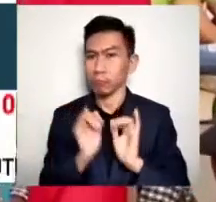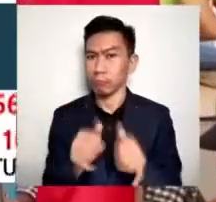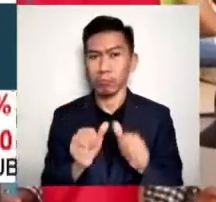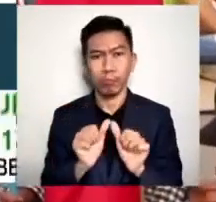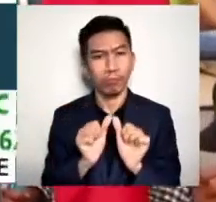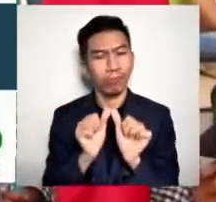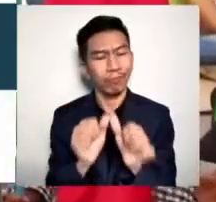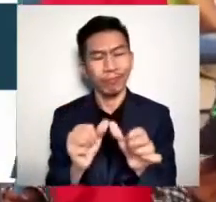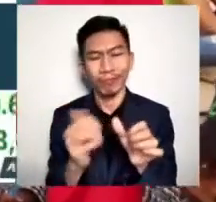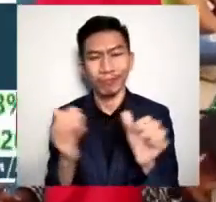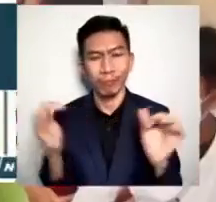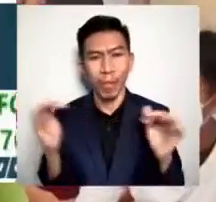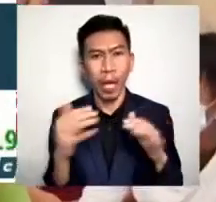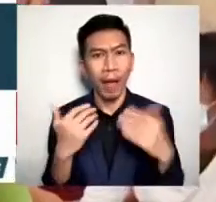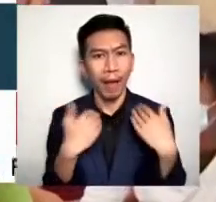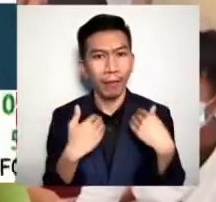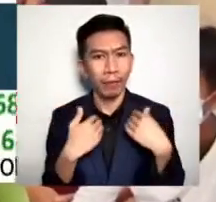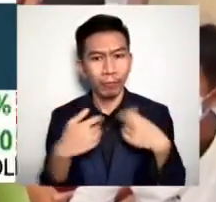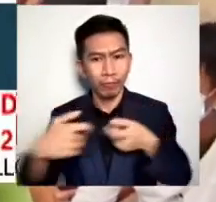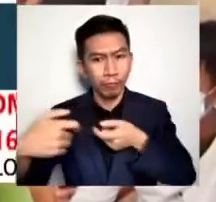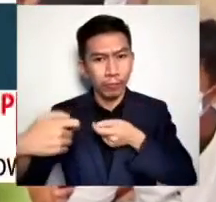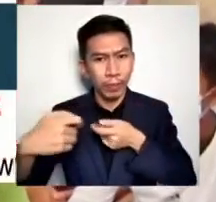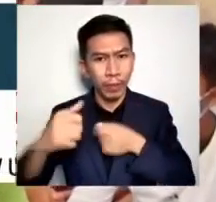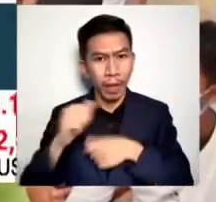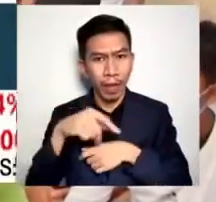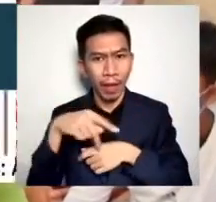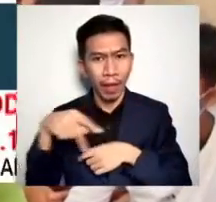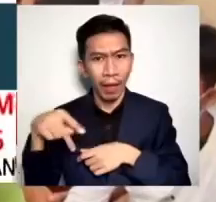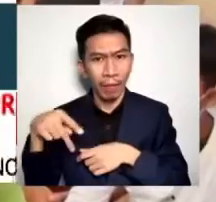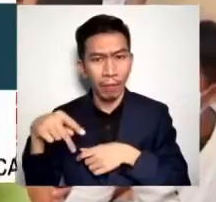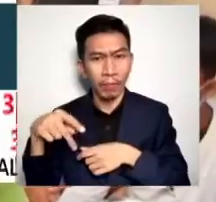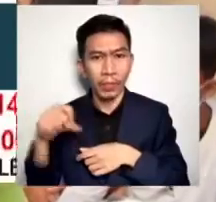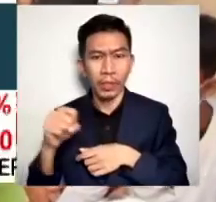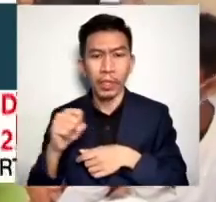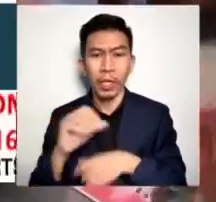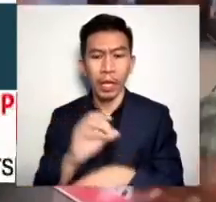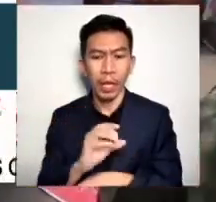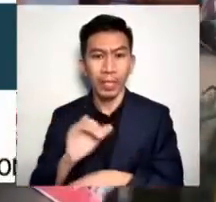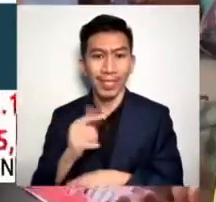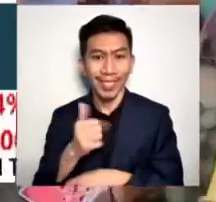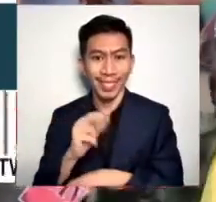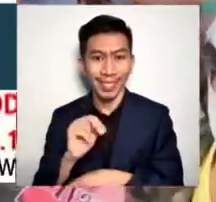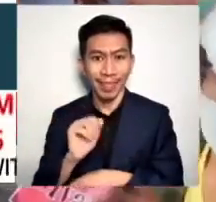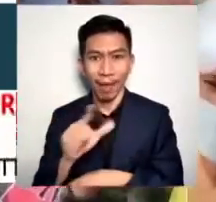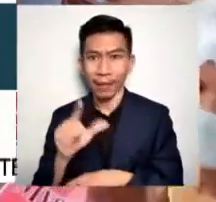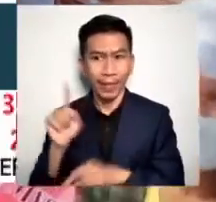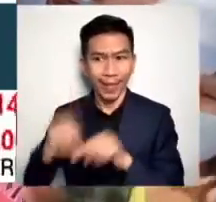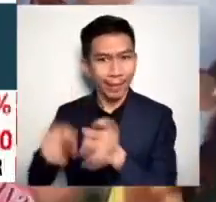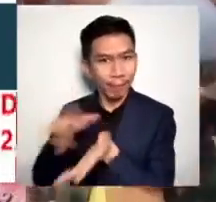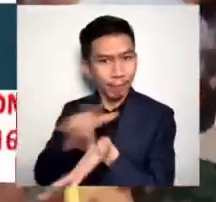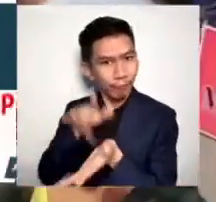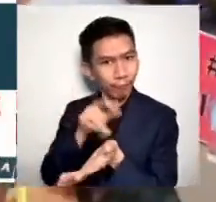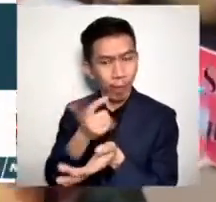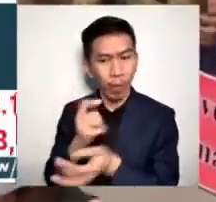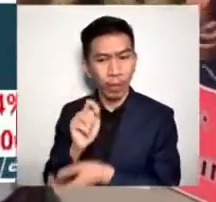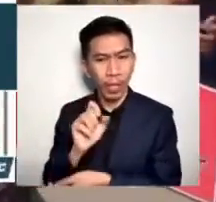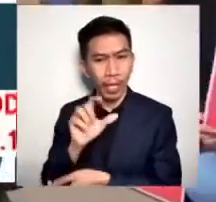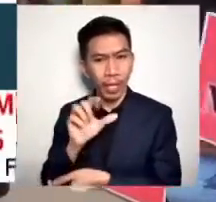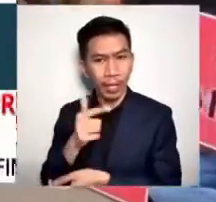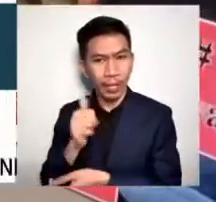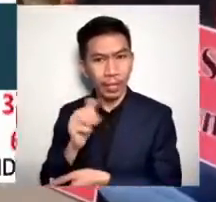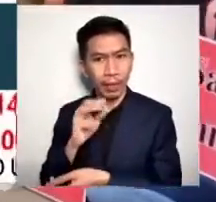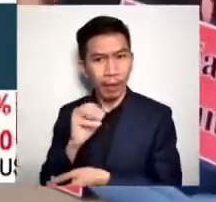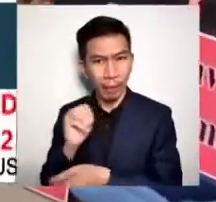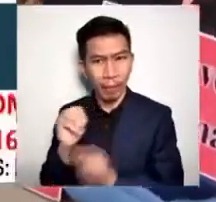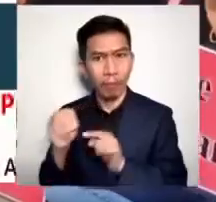on encrypted messaging apps like Signal and Telegram. So these have these apps have